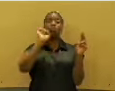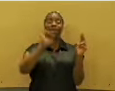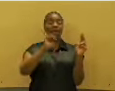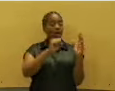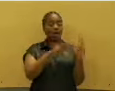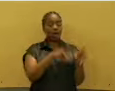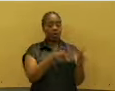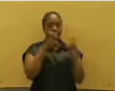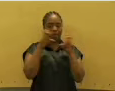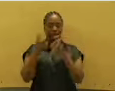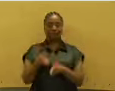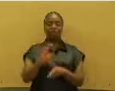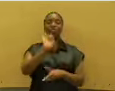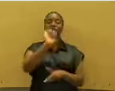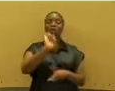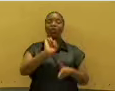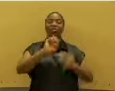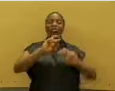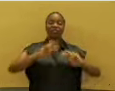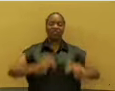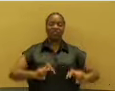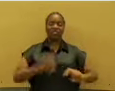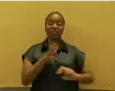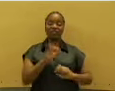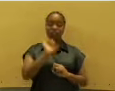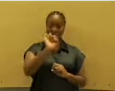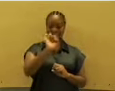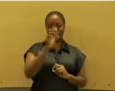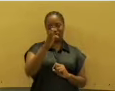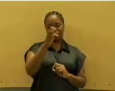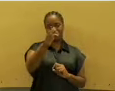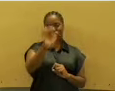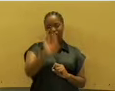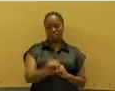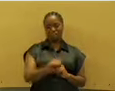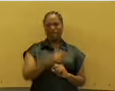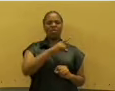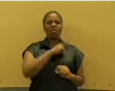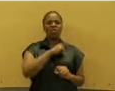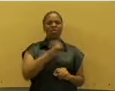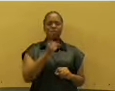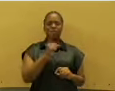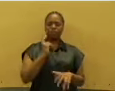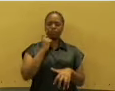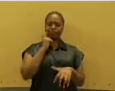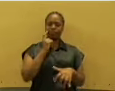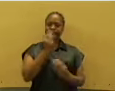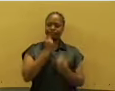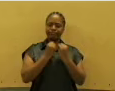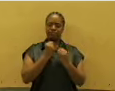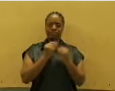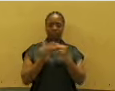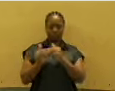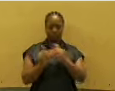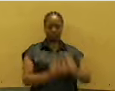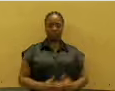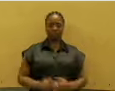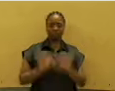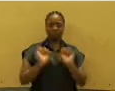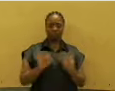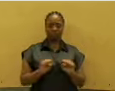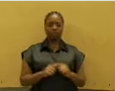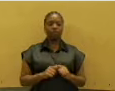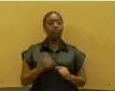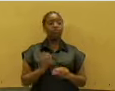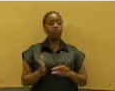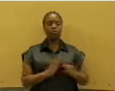your research in future. It's a broad explanation of just reproductive health justice, not just for students. It's also the right of queer people